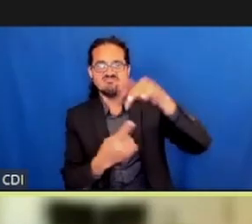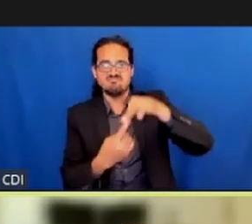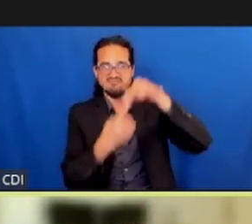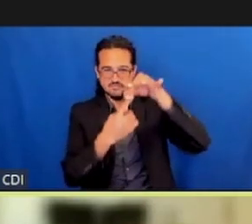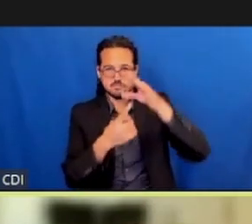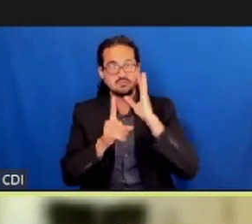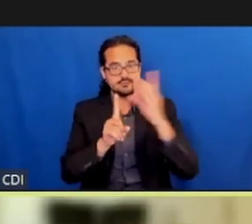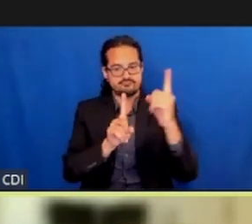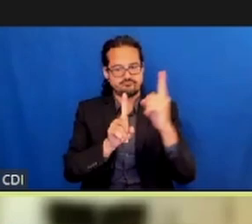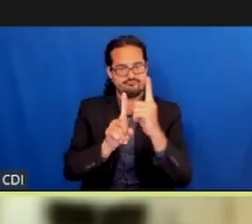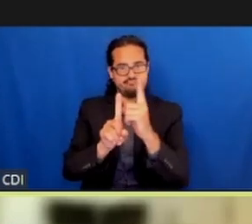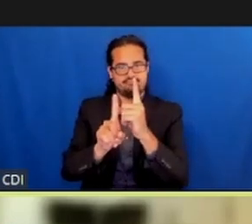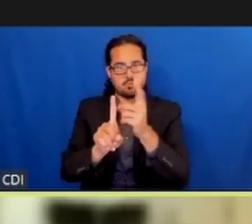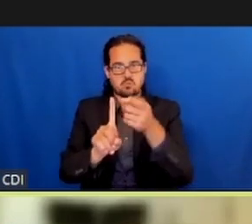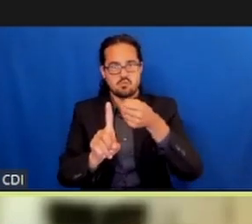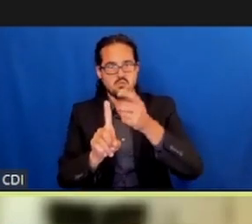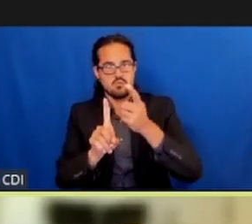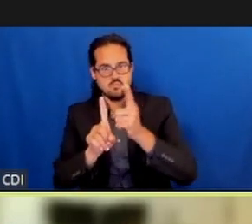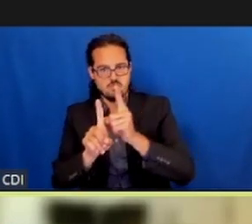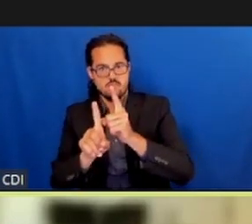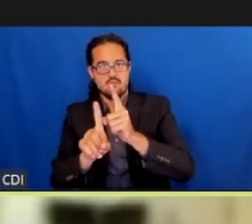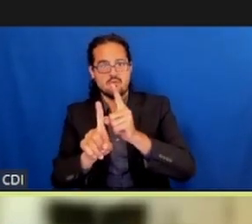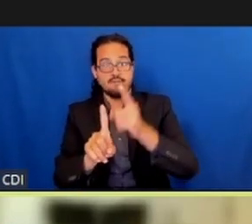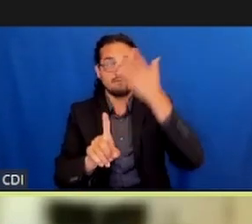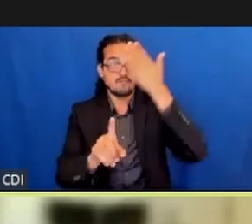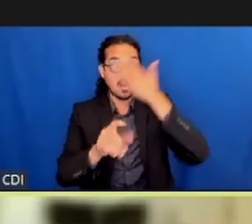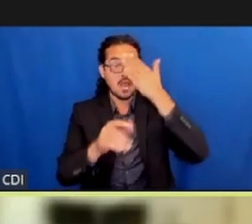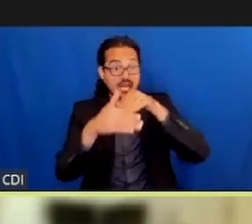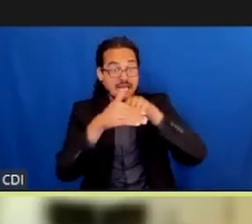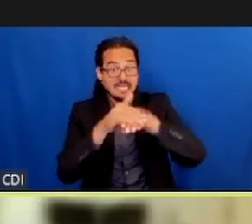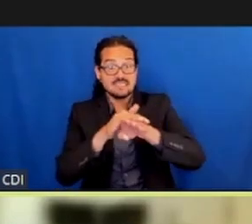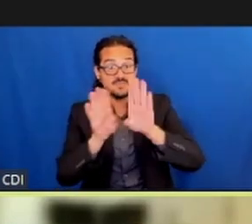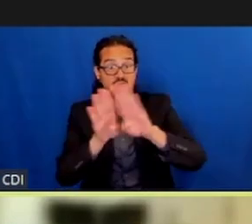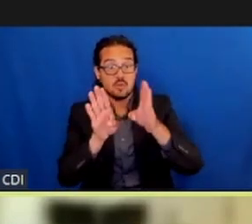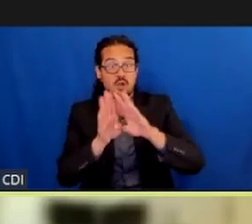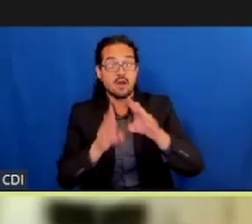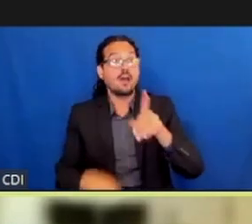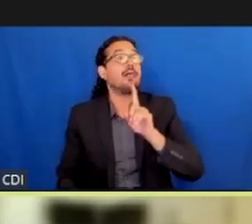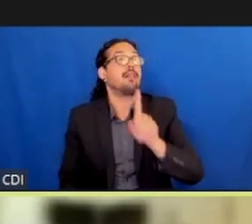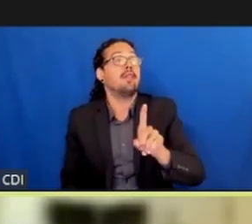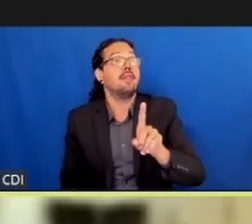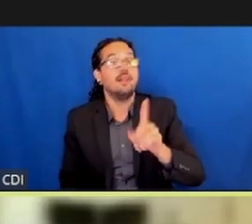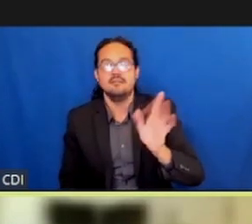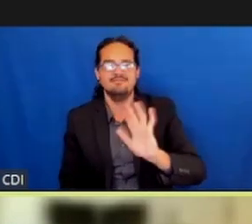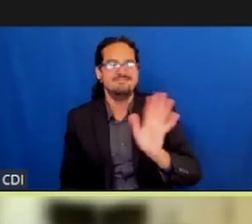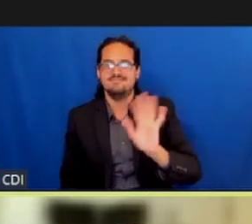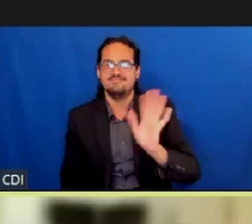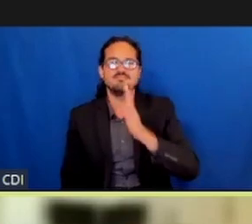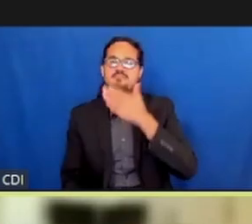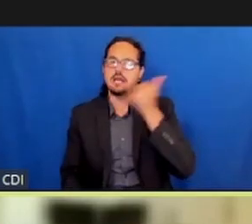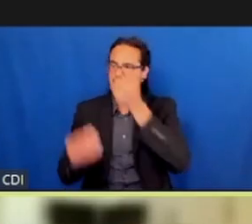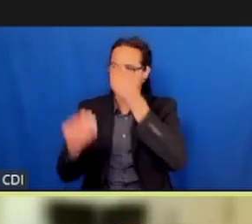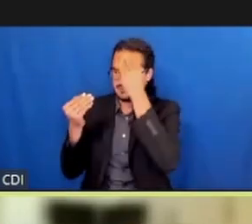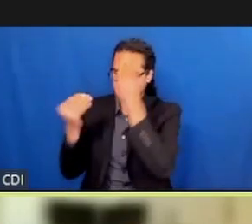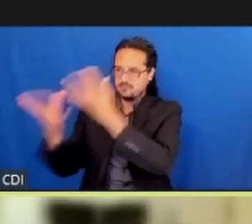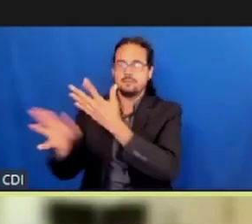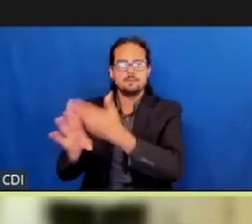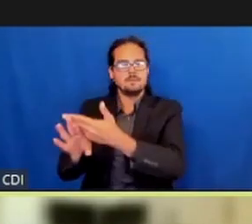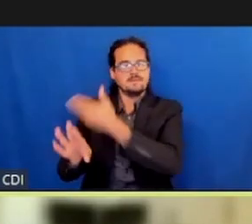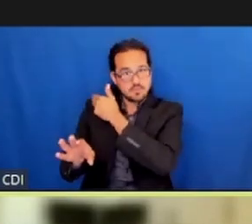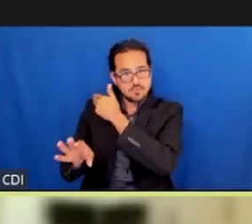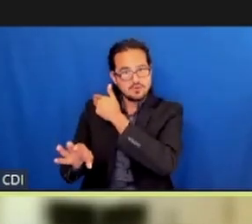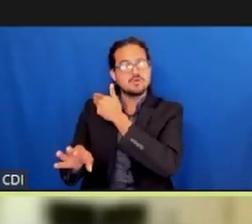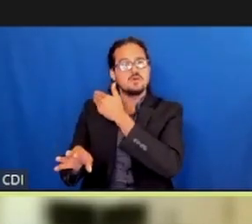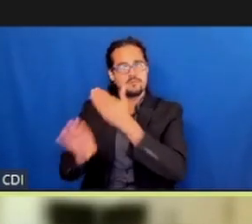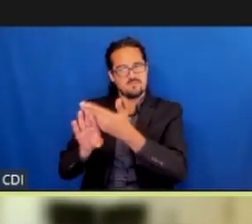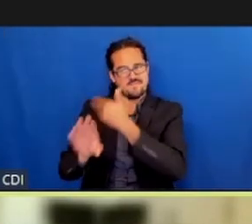symptom screening at the front door. For now, testing before procedures and surgeries is still required. We think